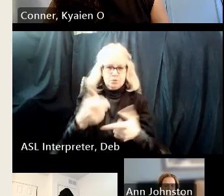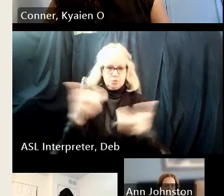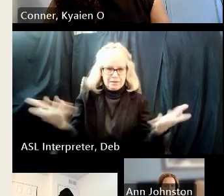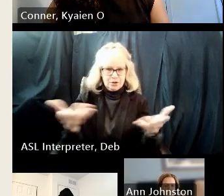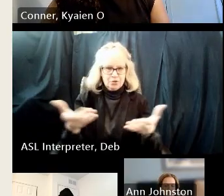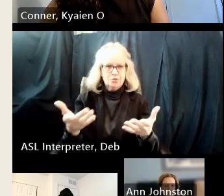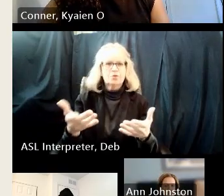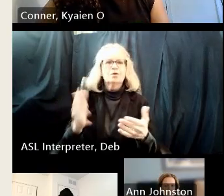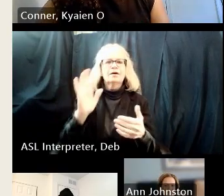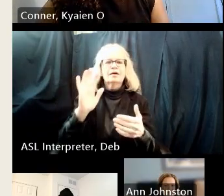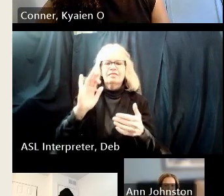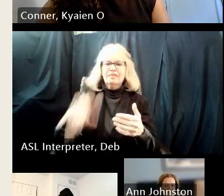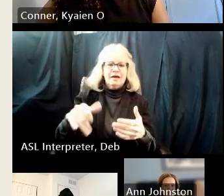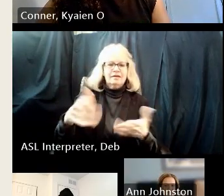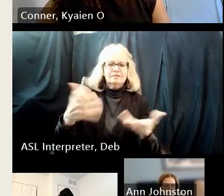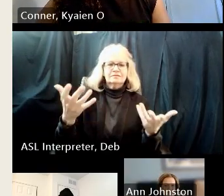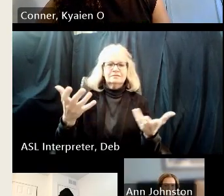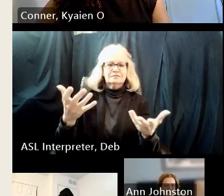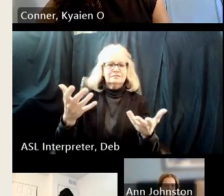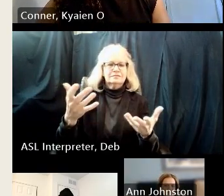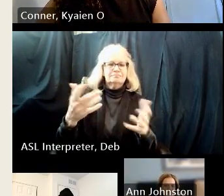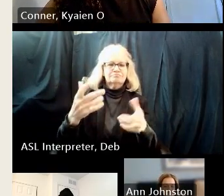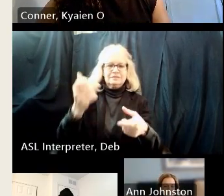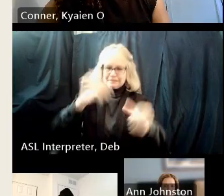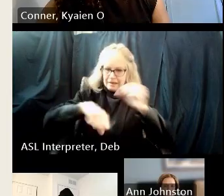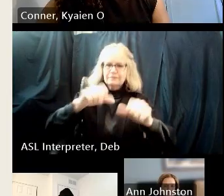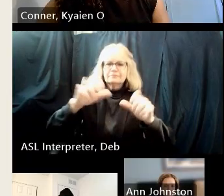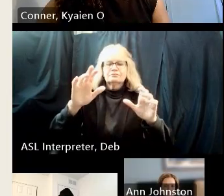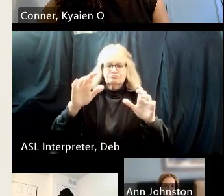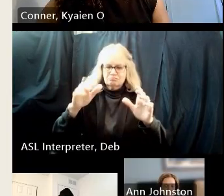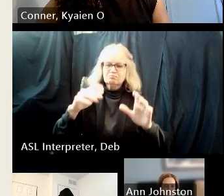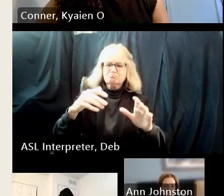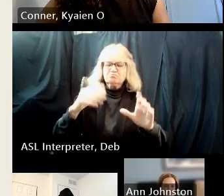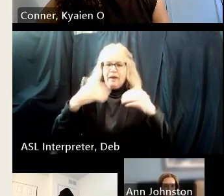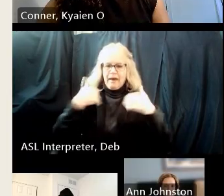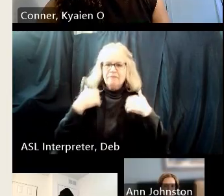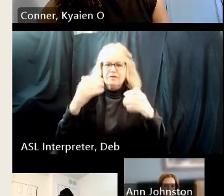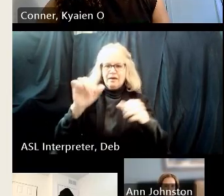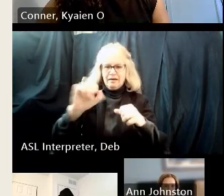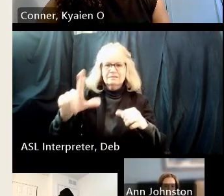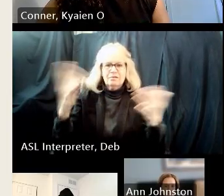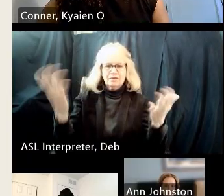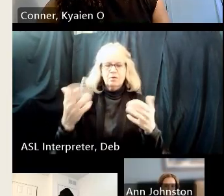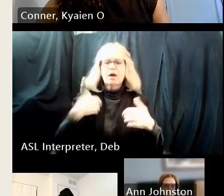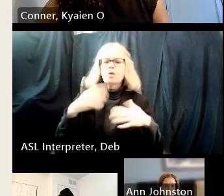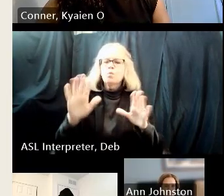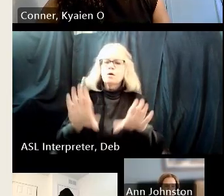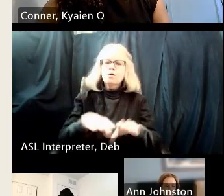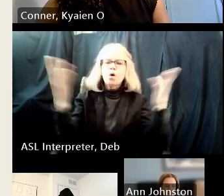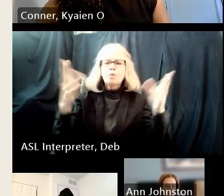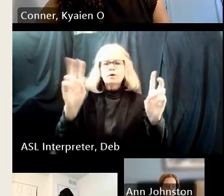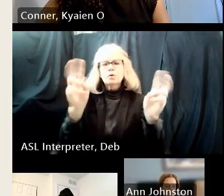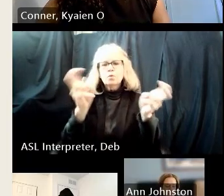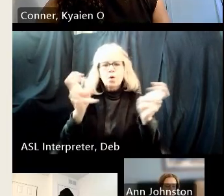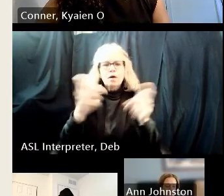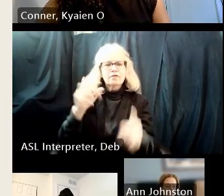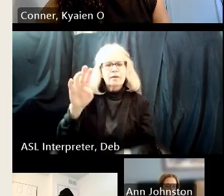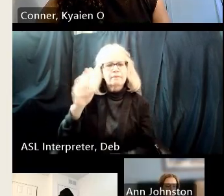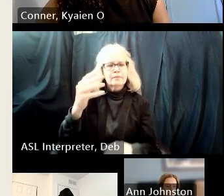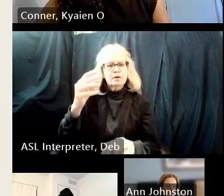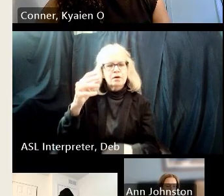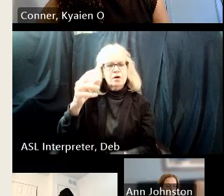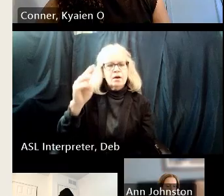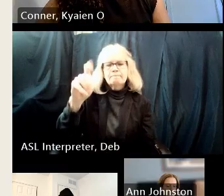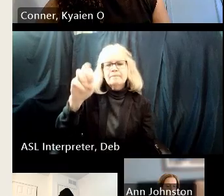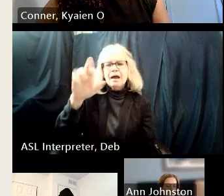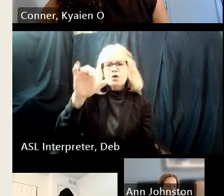It is a science to have ASL here. I wanted to open up with a quote from Marian Wright Elderman, who was